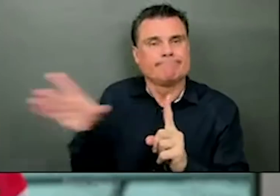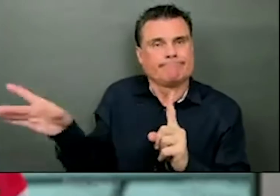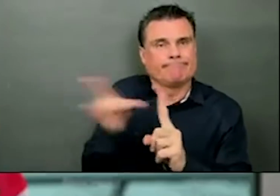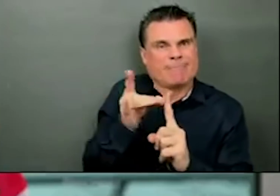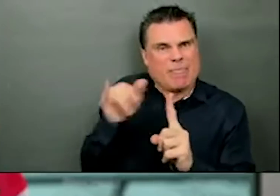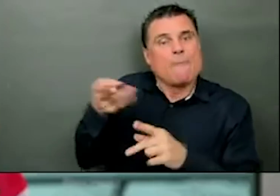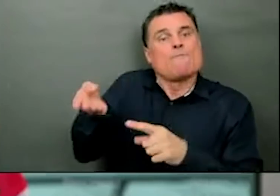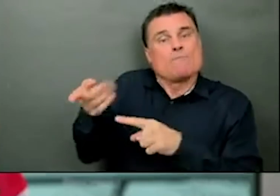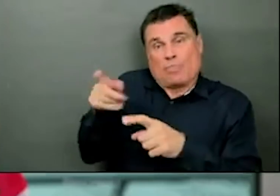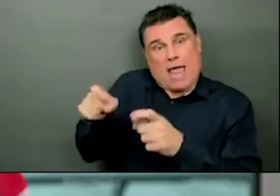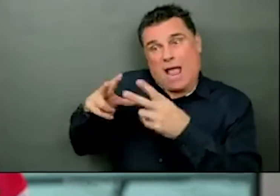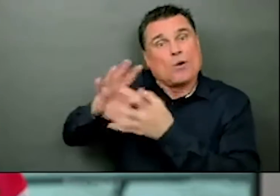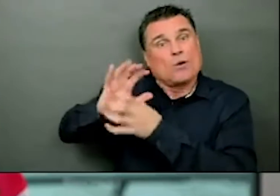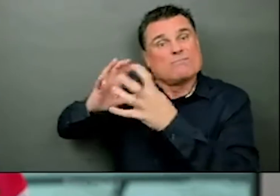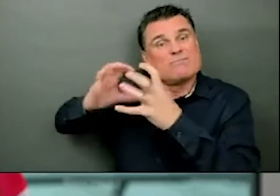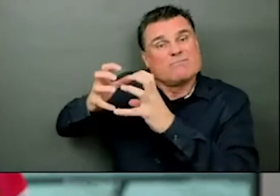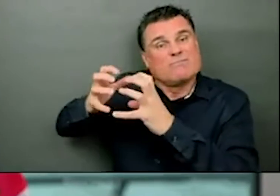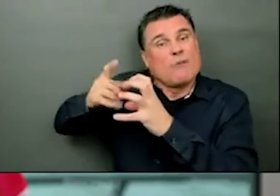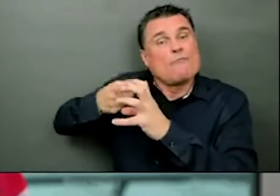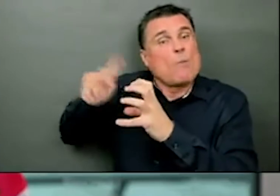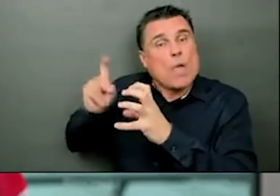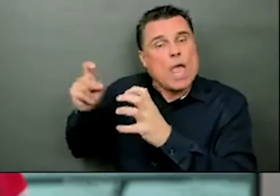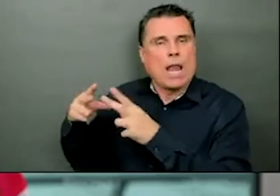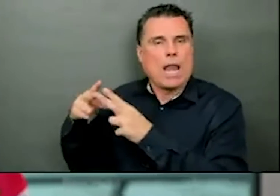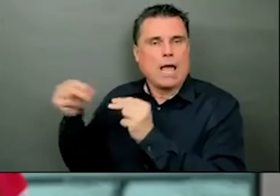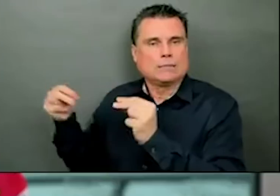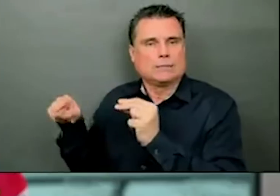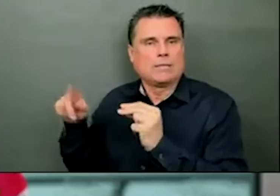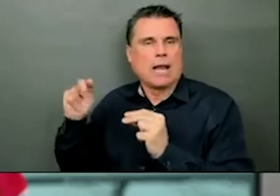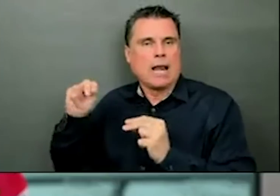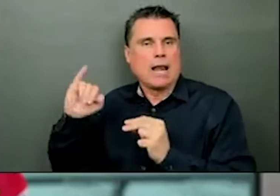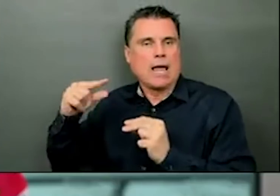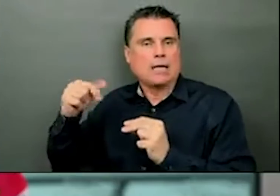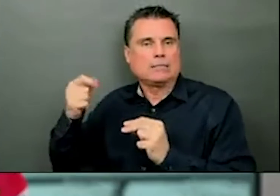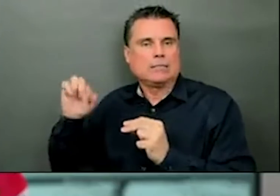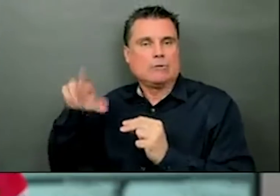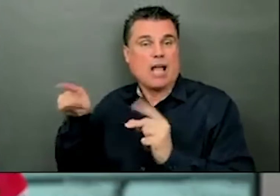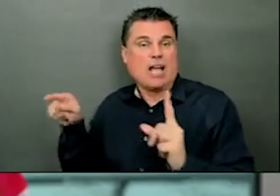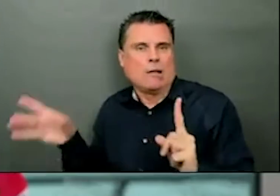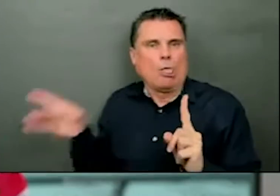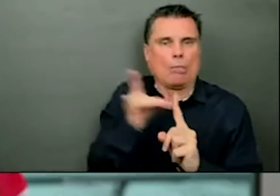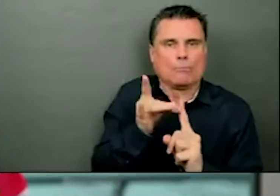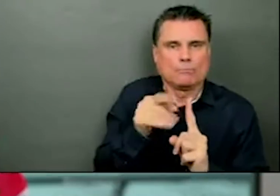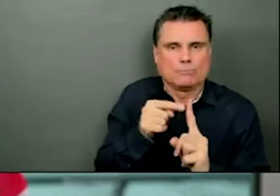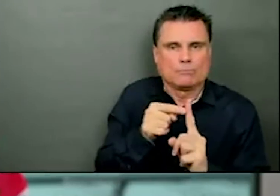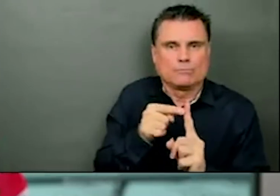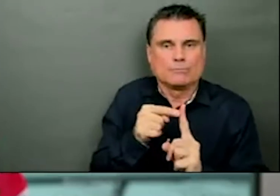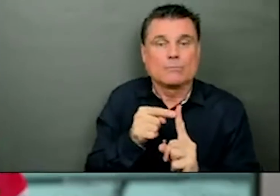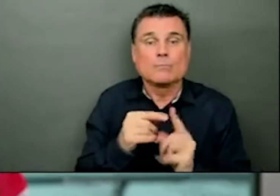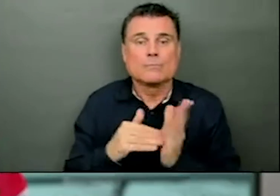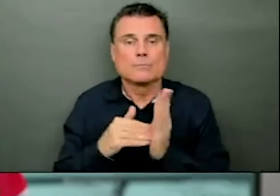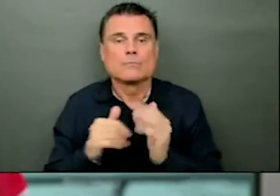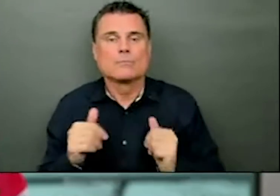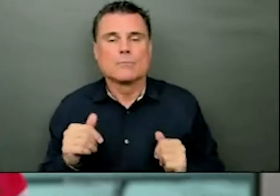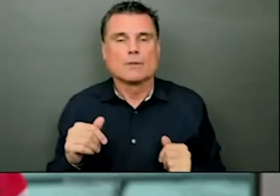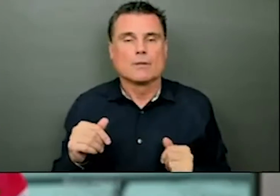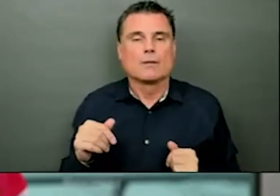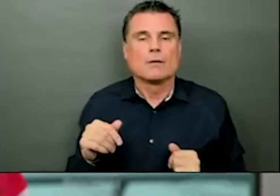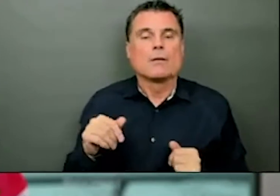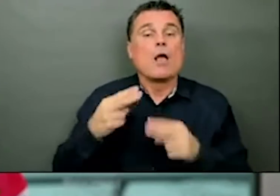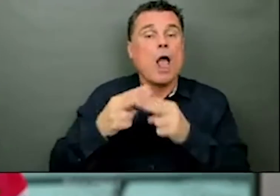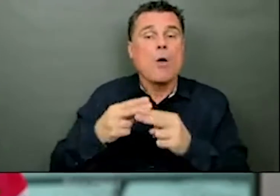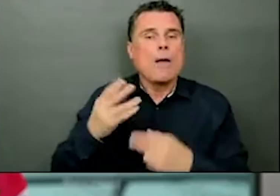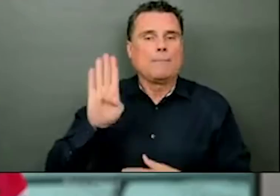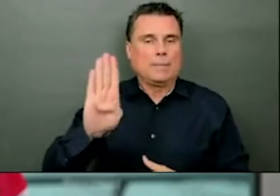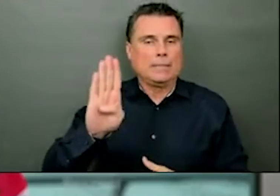the B1.525 variant, so it's a new one to add to our lexicon. We aren't entirely